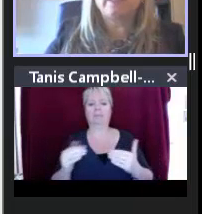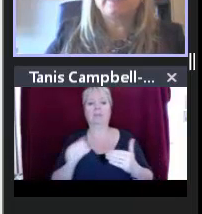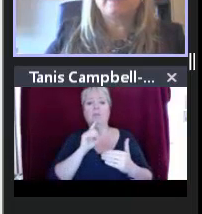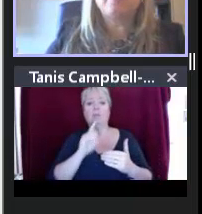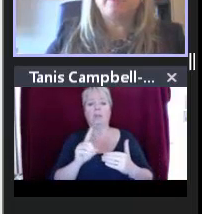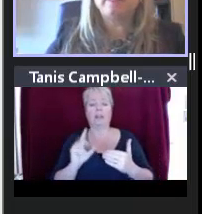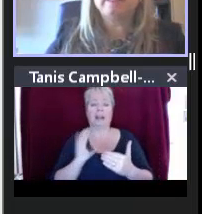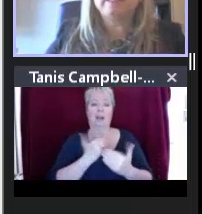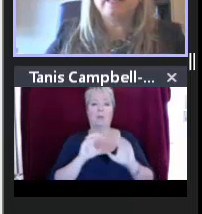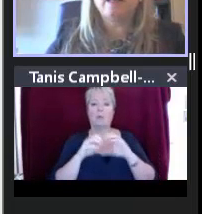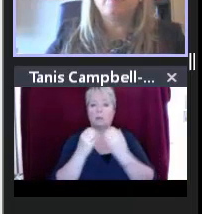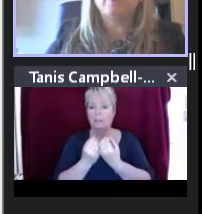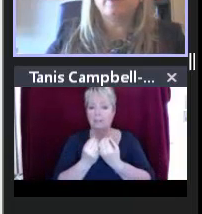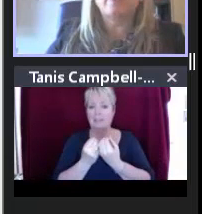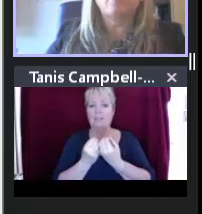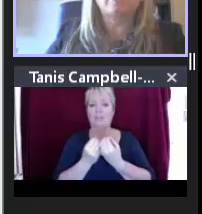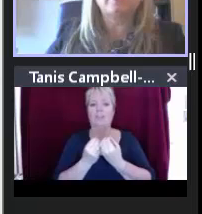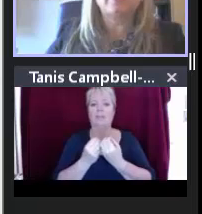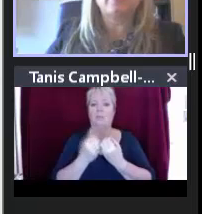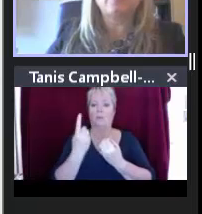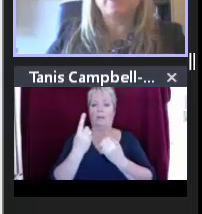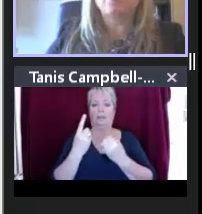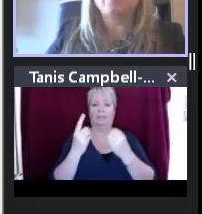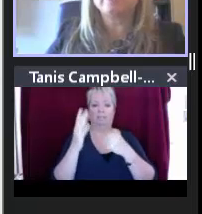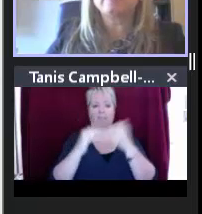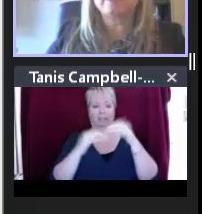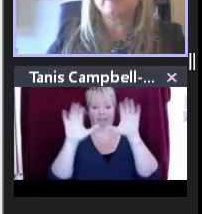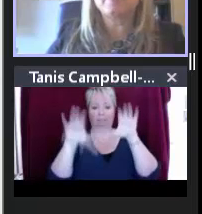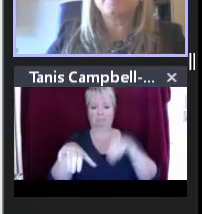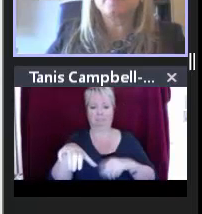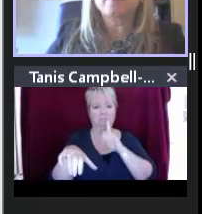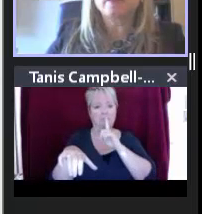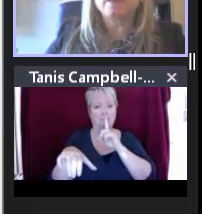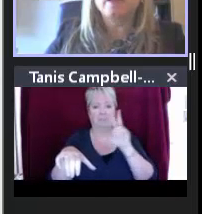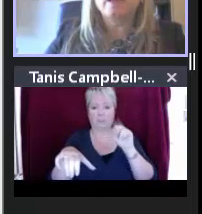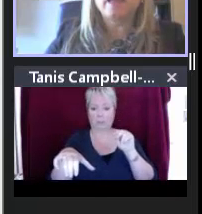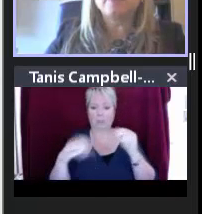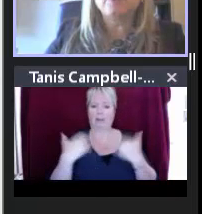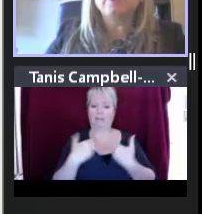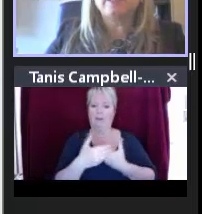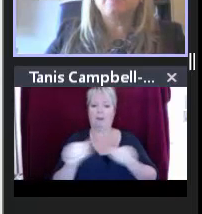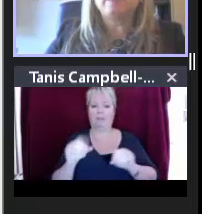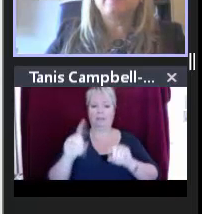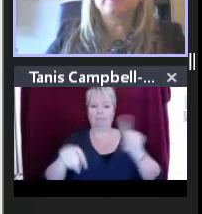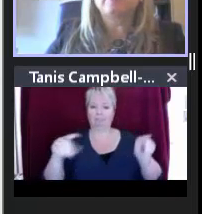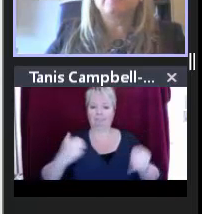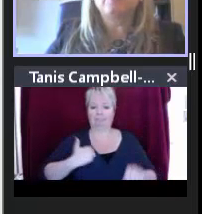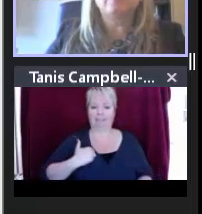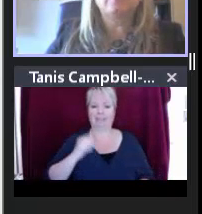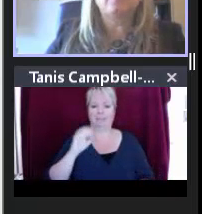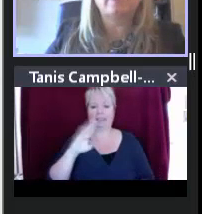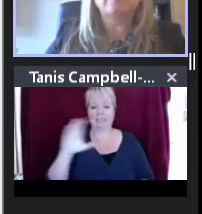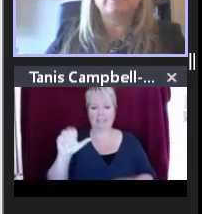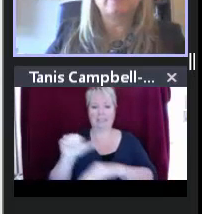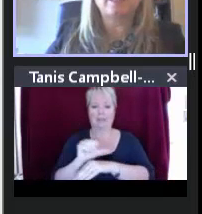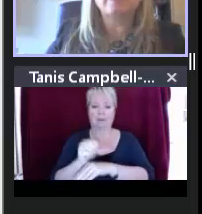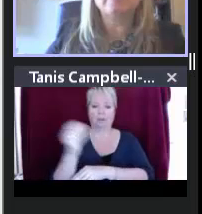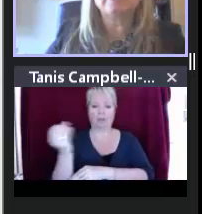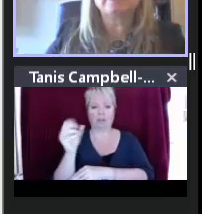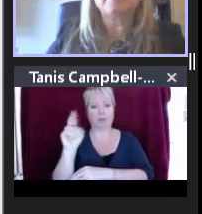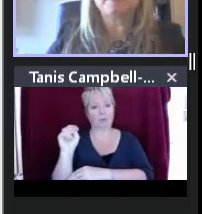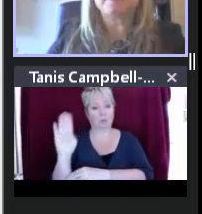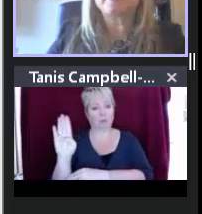have employees in BC, Alberta, Ontario, and New Brunswick. And to date, we have served over